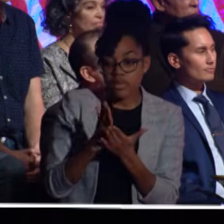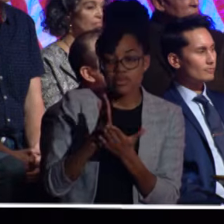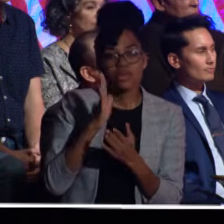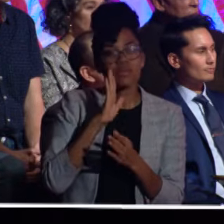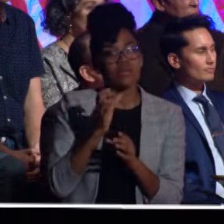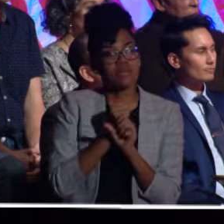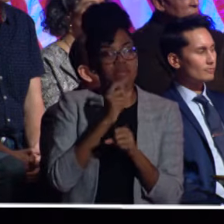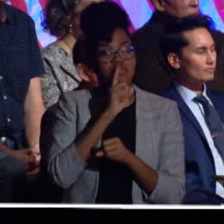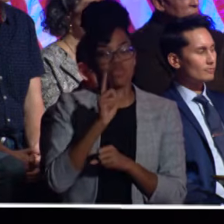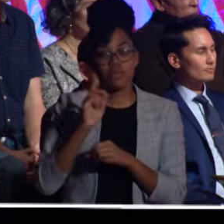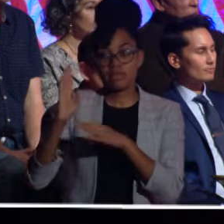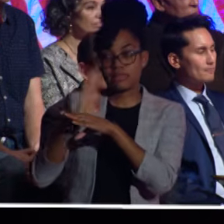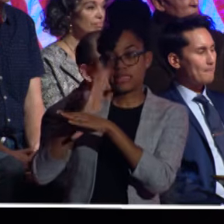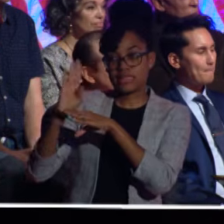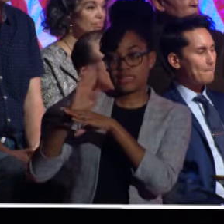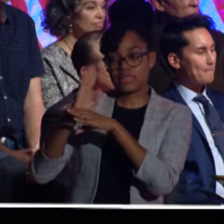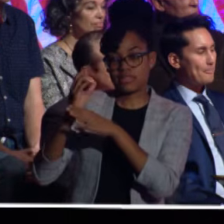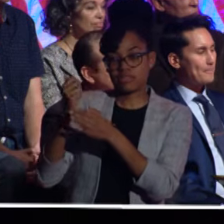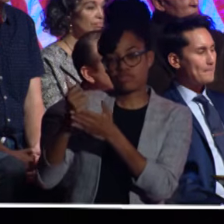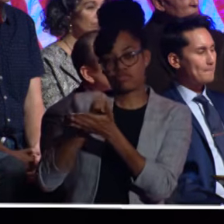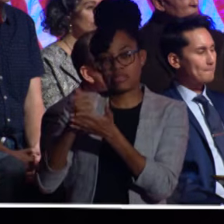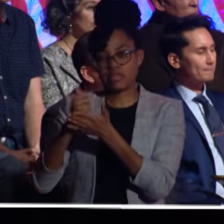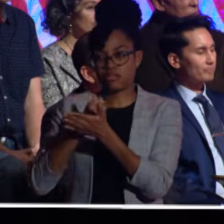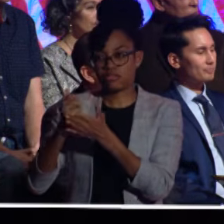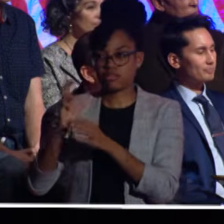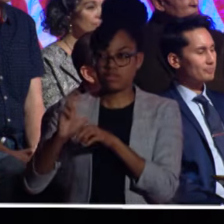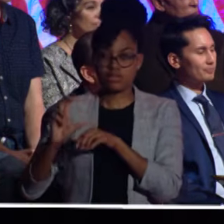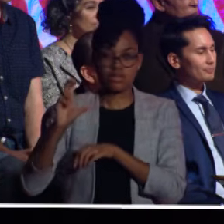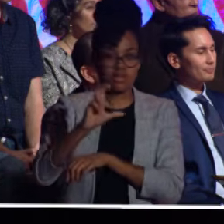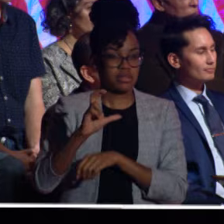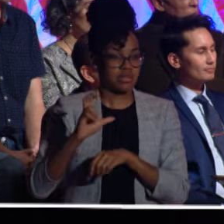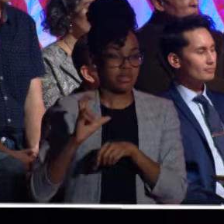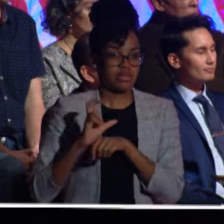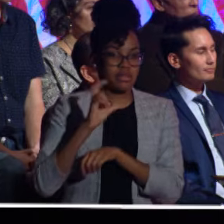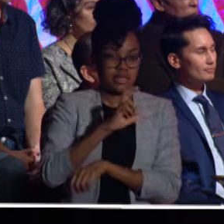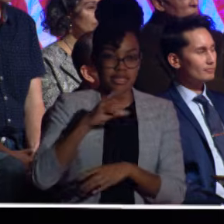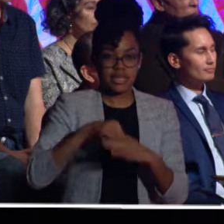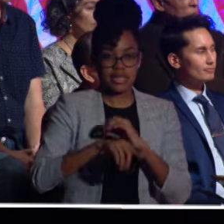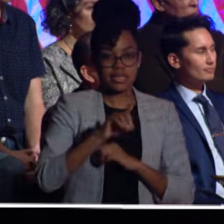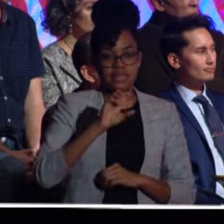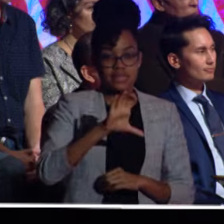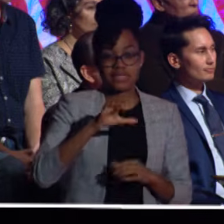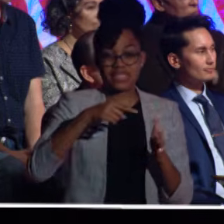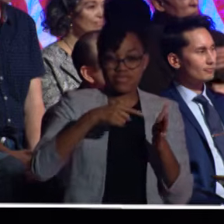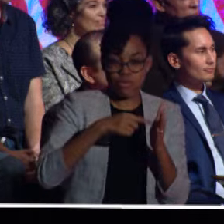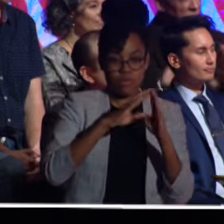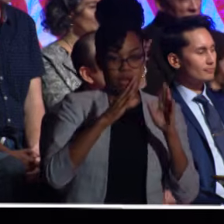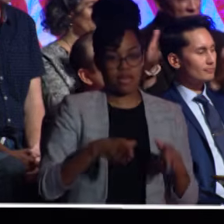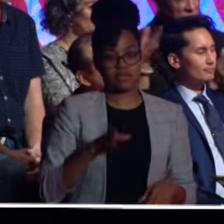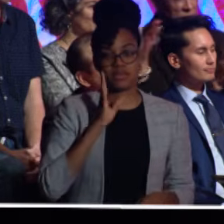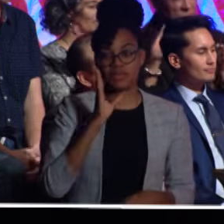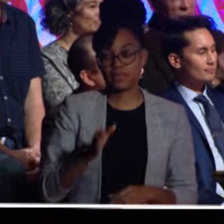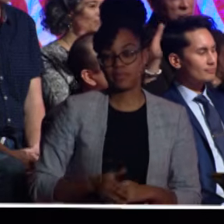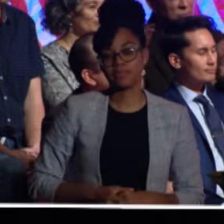estate transactions and therefore be able to invest more in affordable housing.